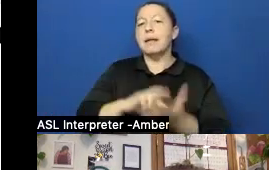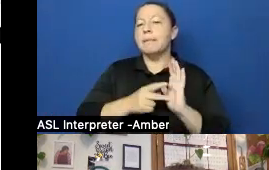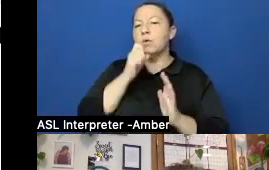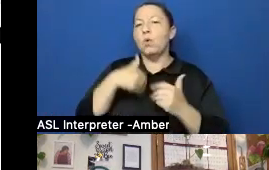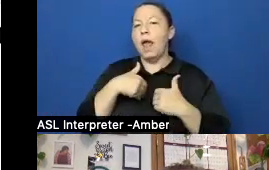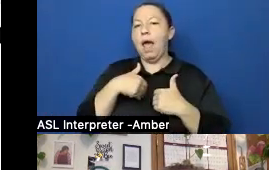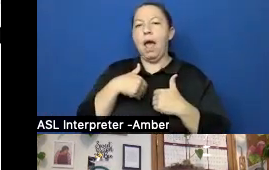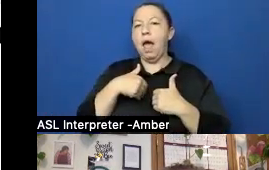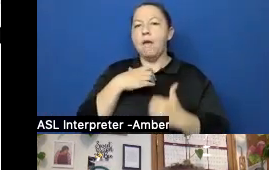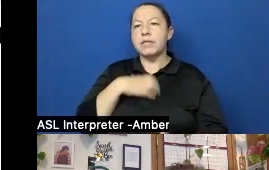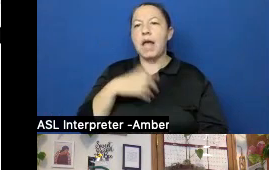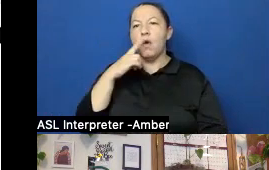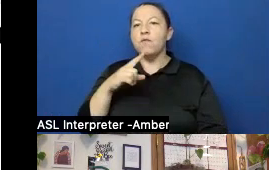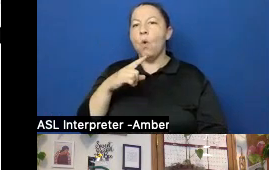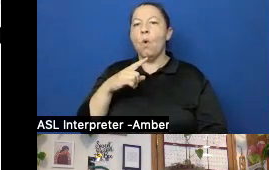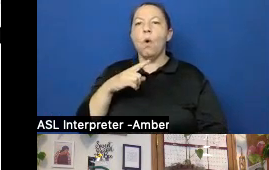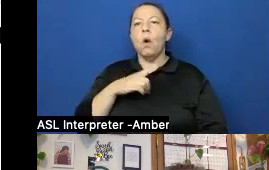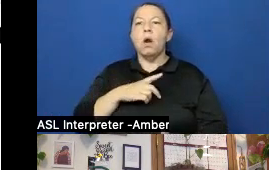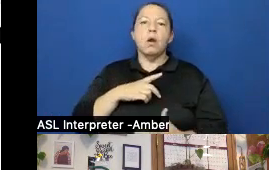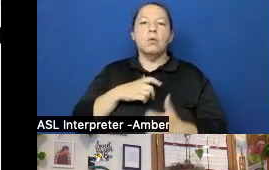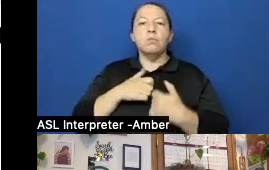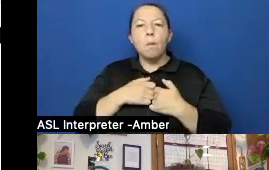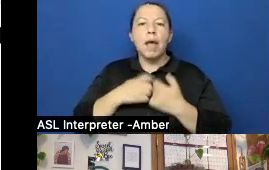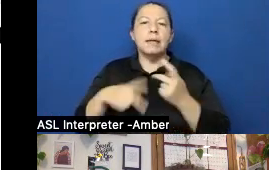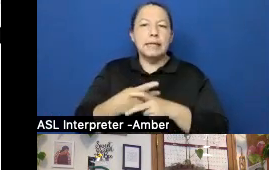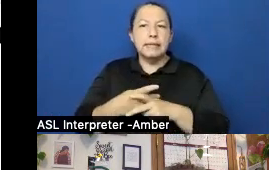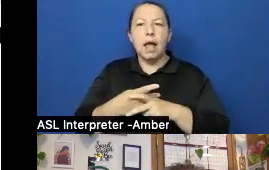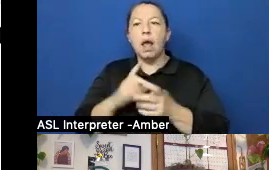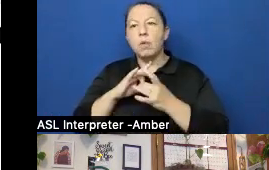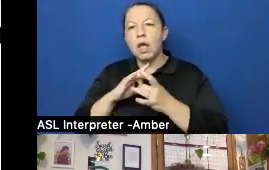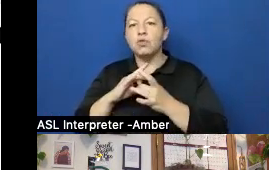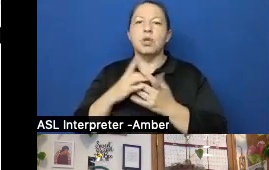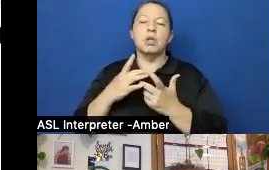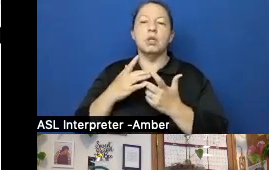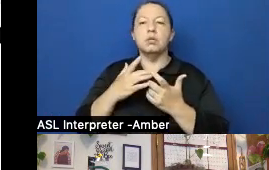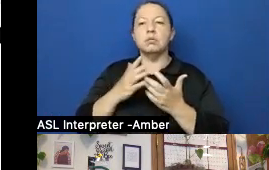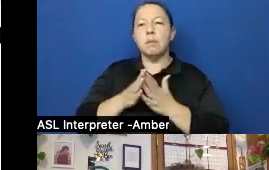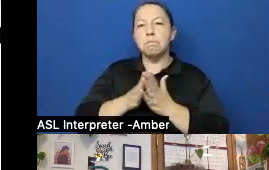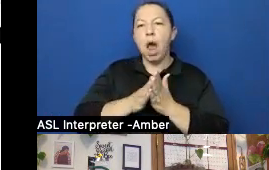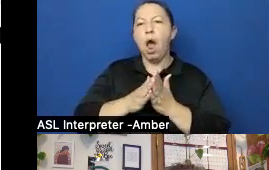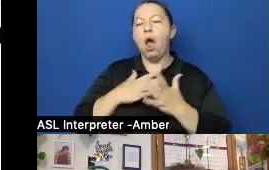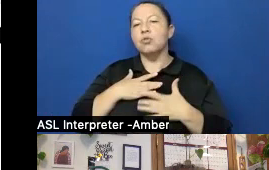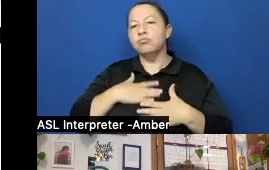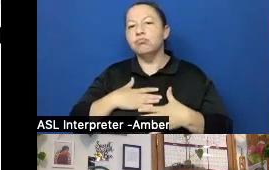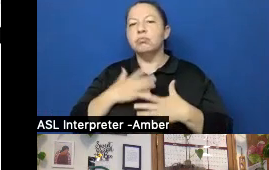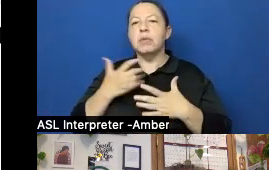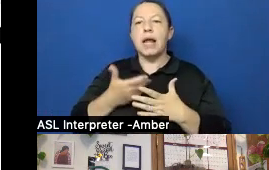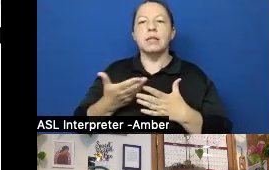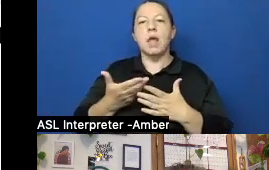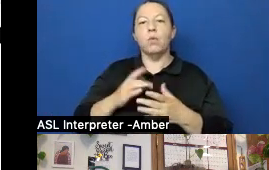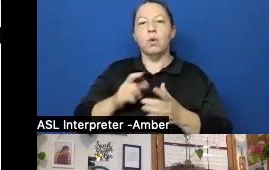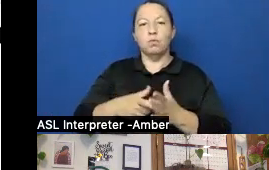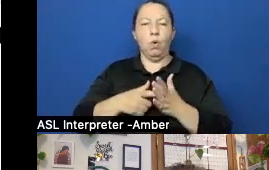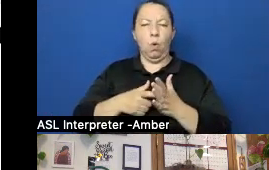relationships, romantic, passionate, any of those that would require intimacy with another person on an